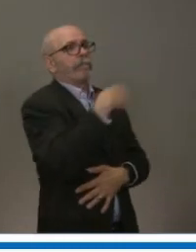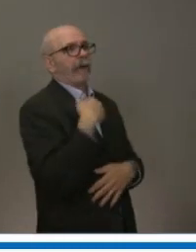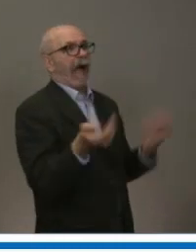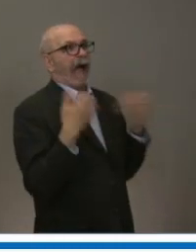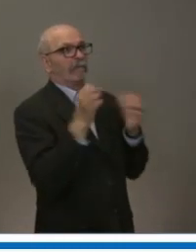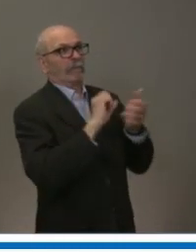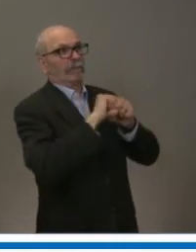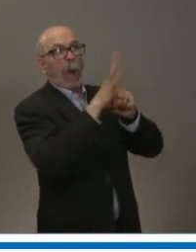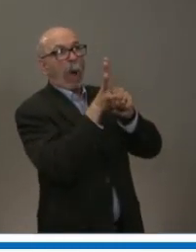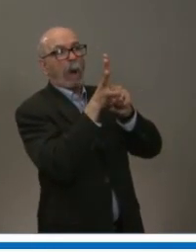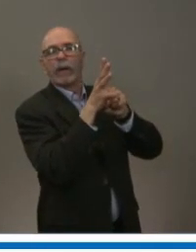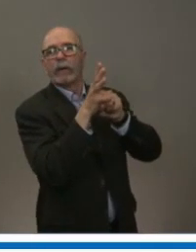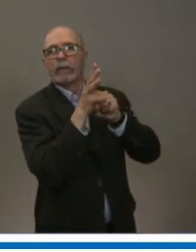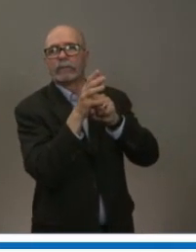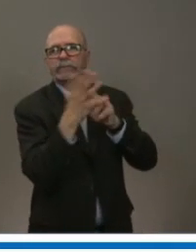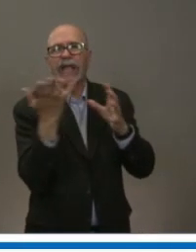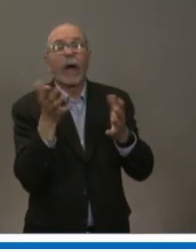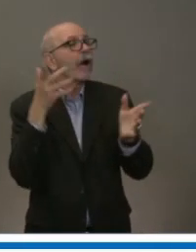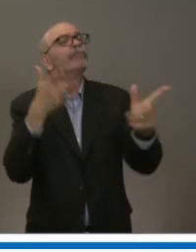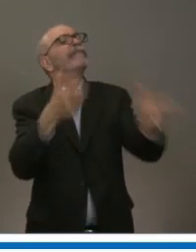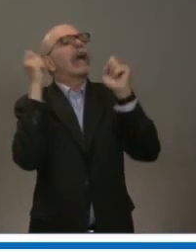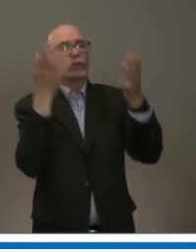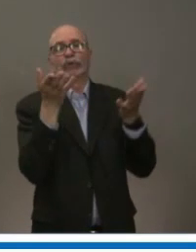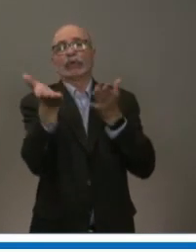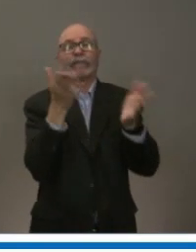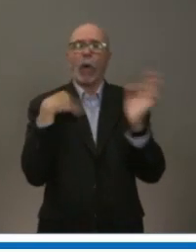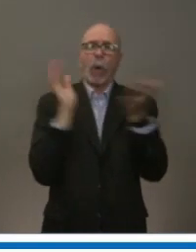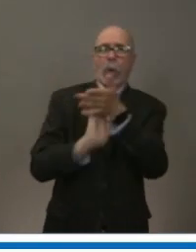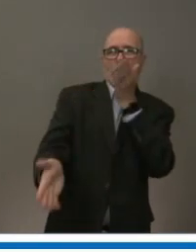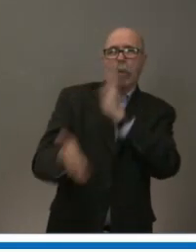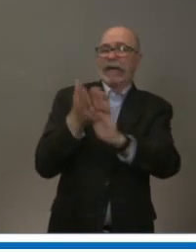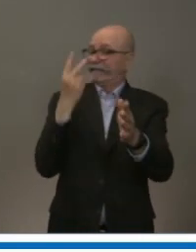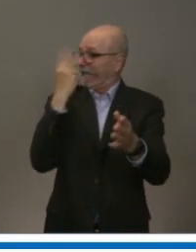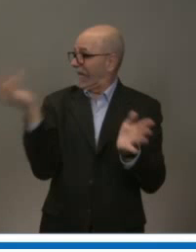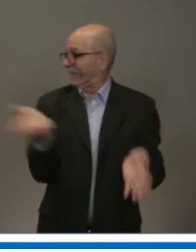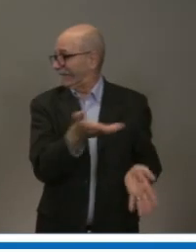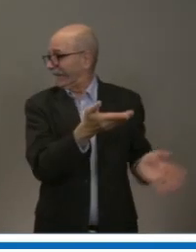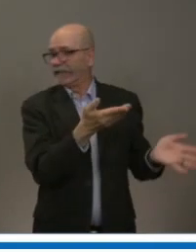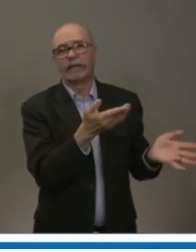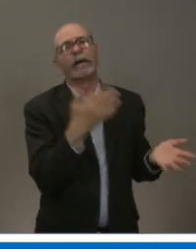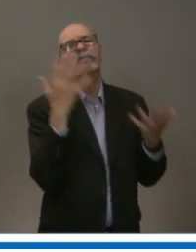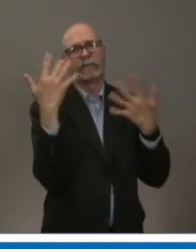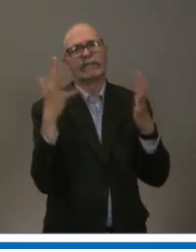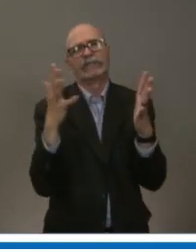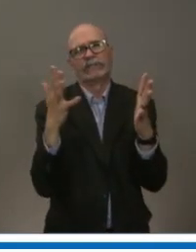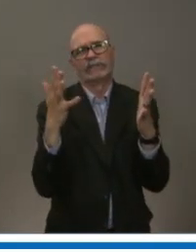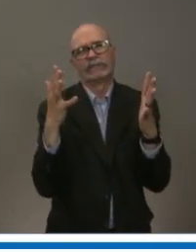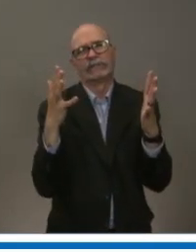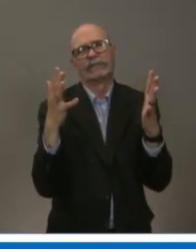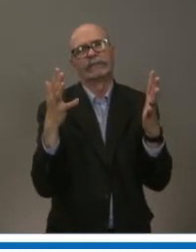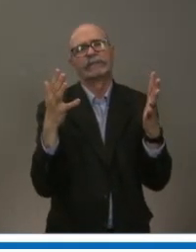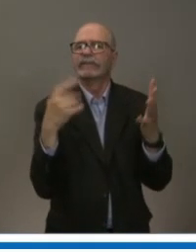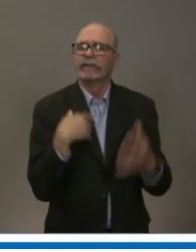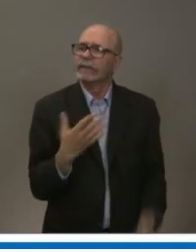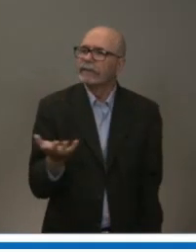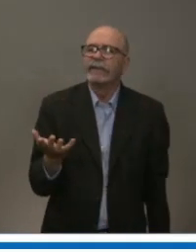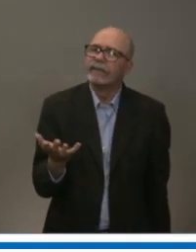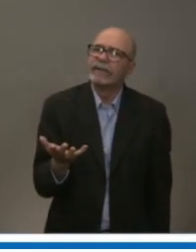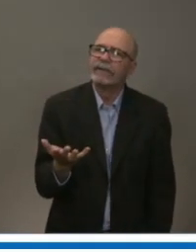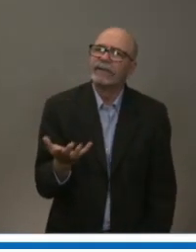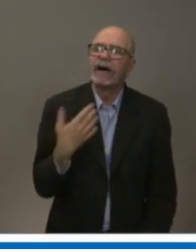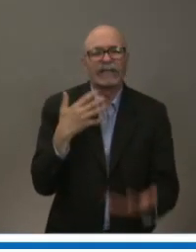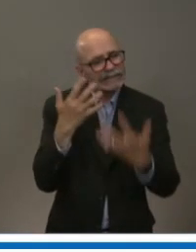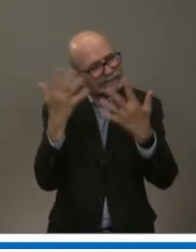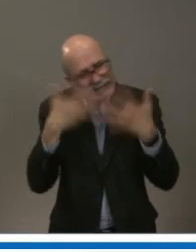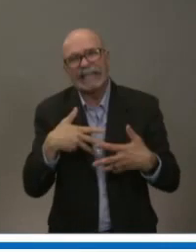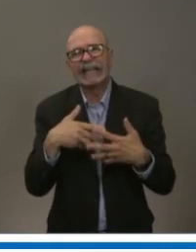more attention or faster attention than you will. It's unfortunate that I have to say this. I almost have to shake my head thinking I